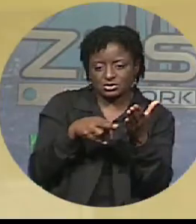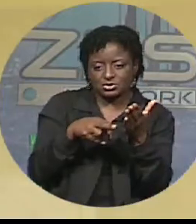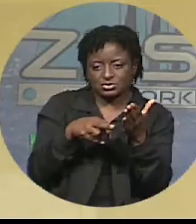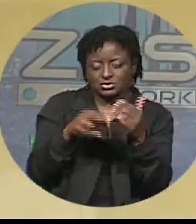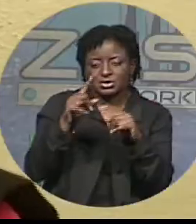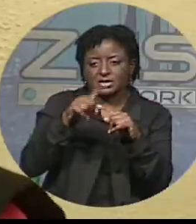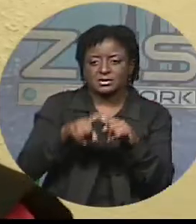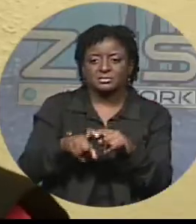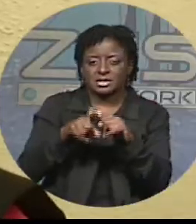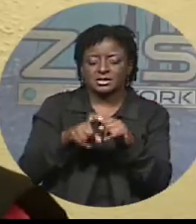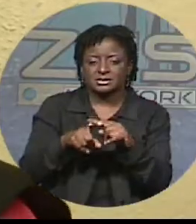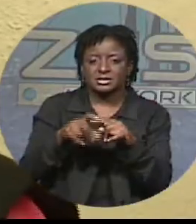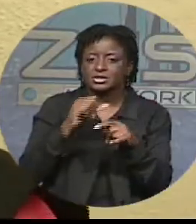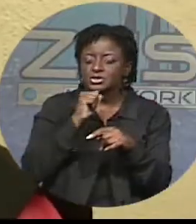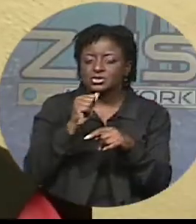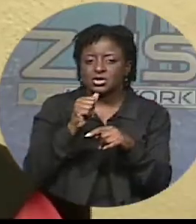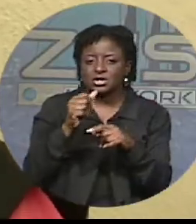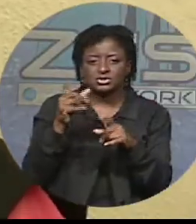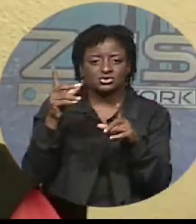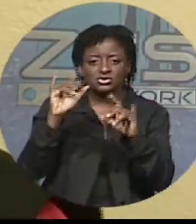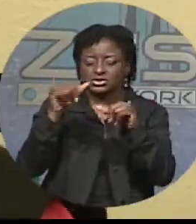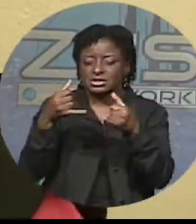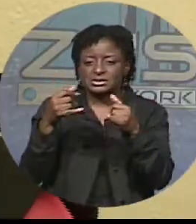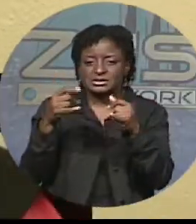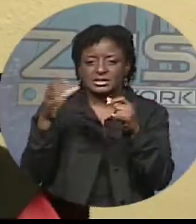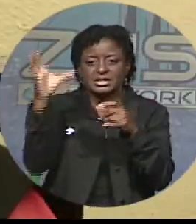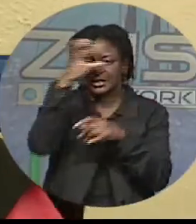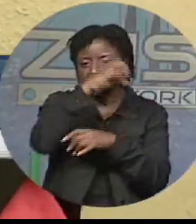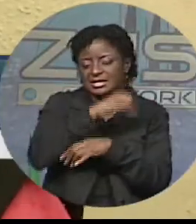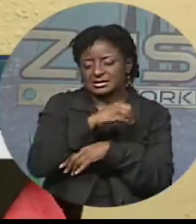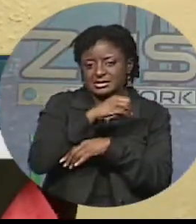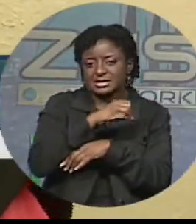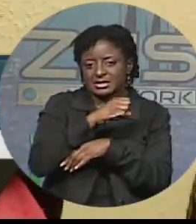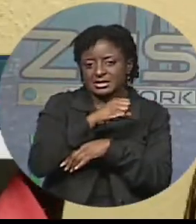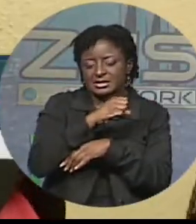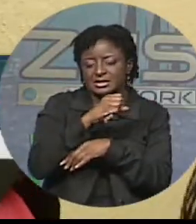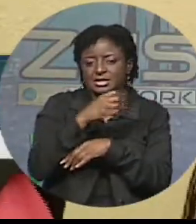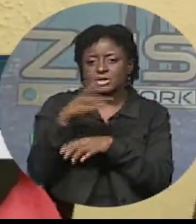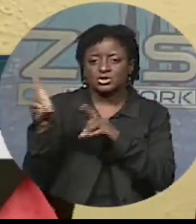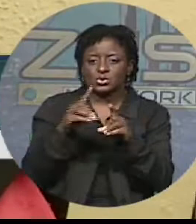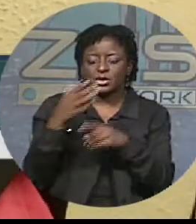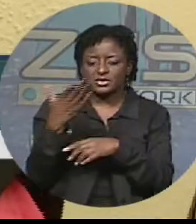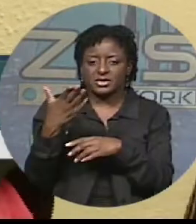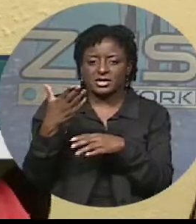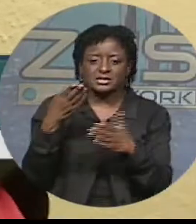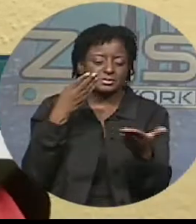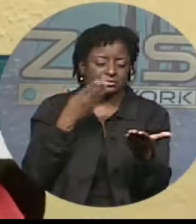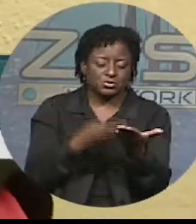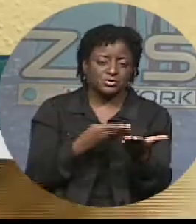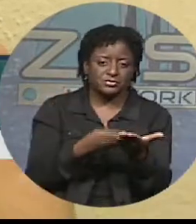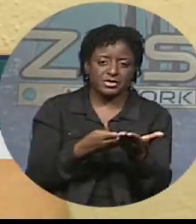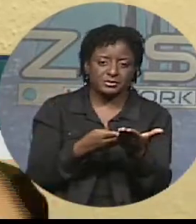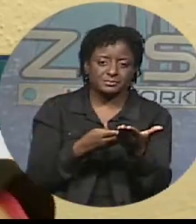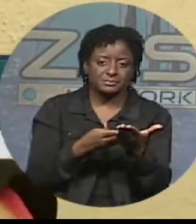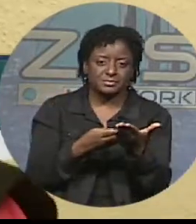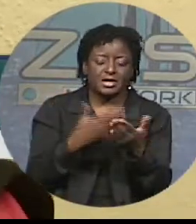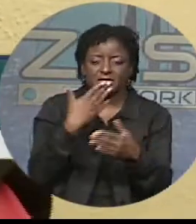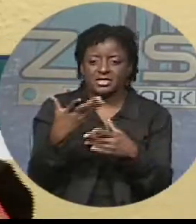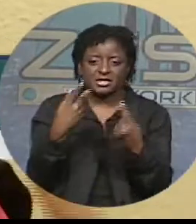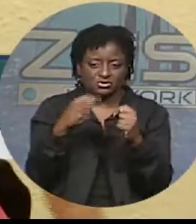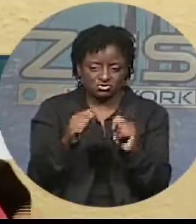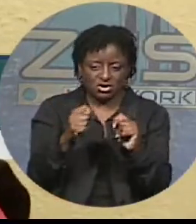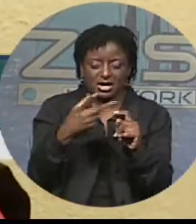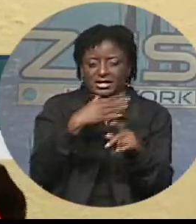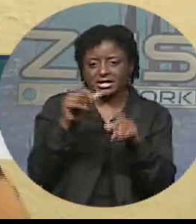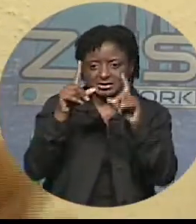be doing anything off the top of our heads. We're going to be doing things that have been proven, things that have been tried and